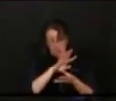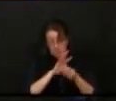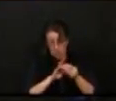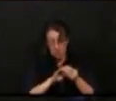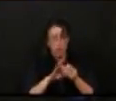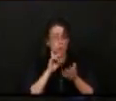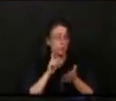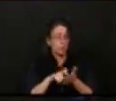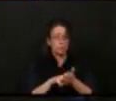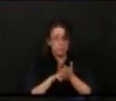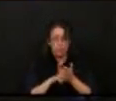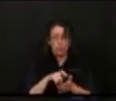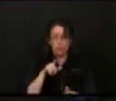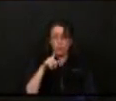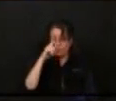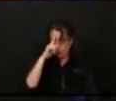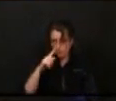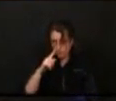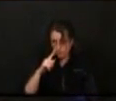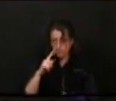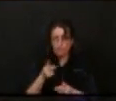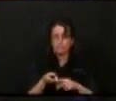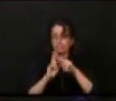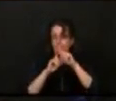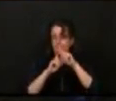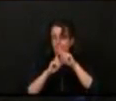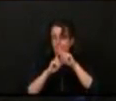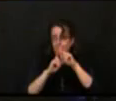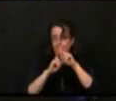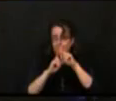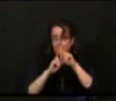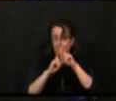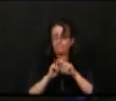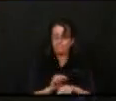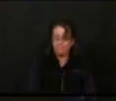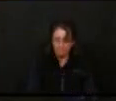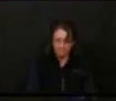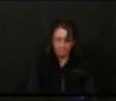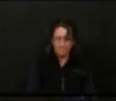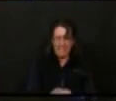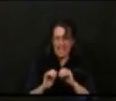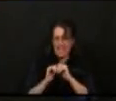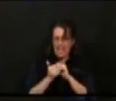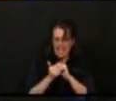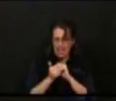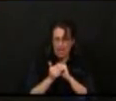from last year's budget to this year's budget. And we'll want to talk through how we reach those figures